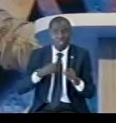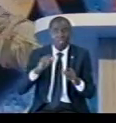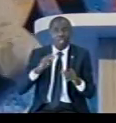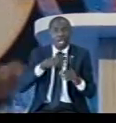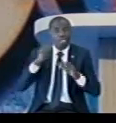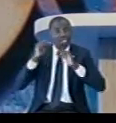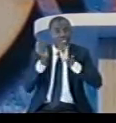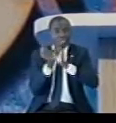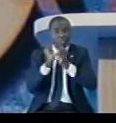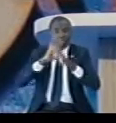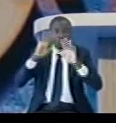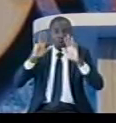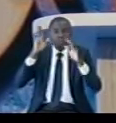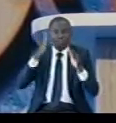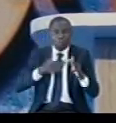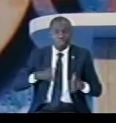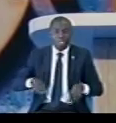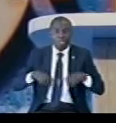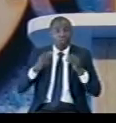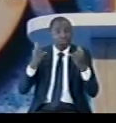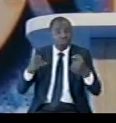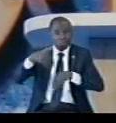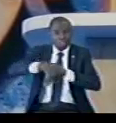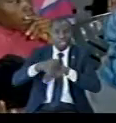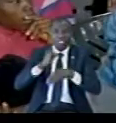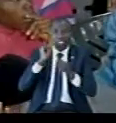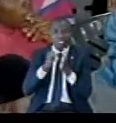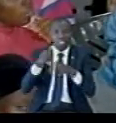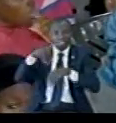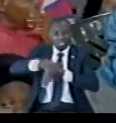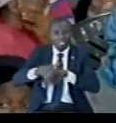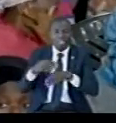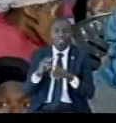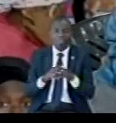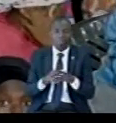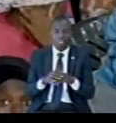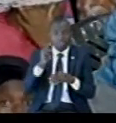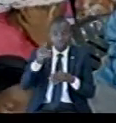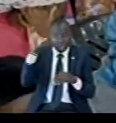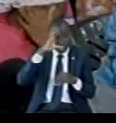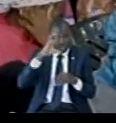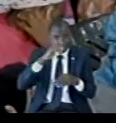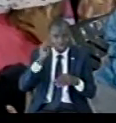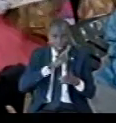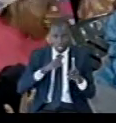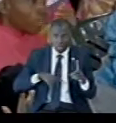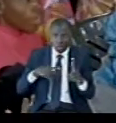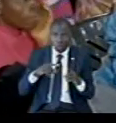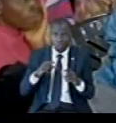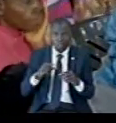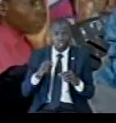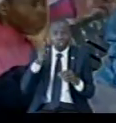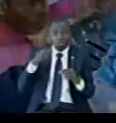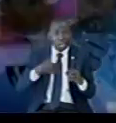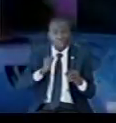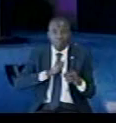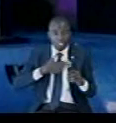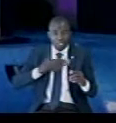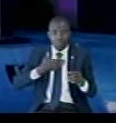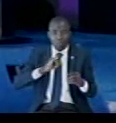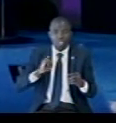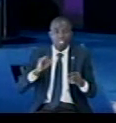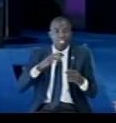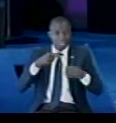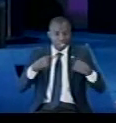transform my life. Tonight is that night. You're seeking the Lord. You have a willing heart,